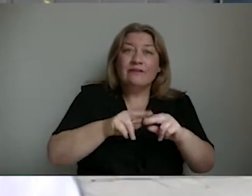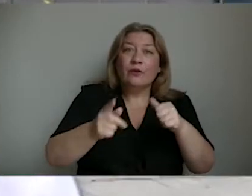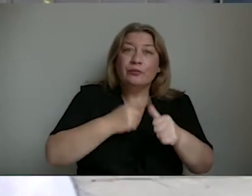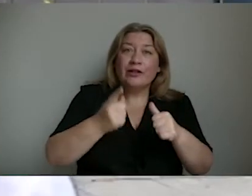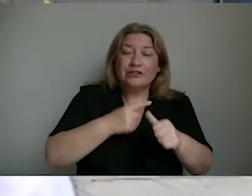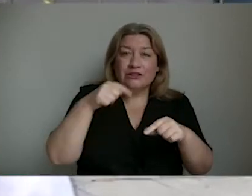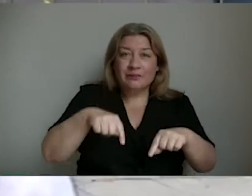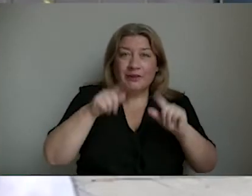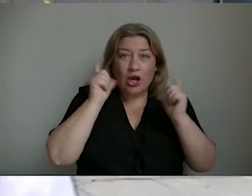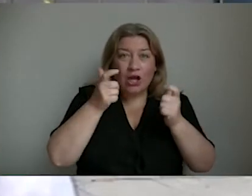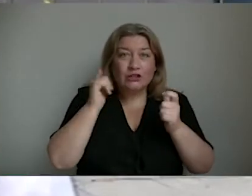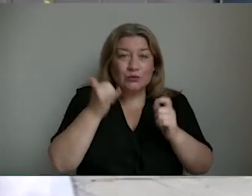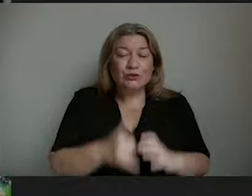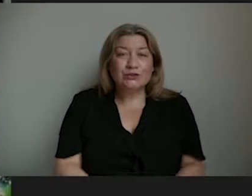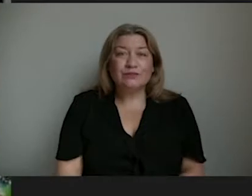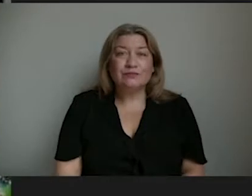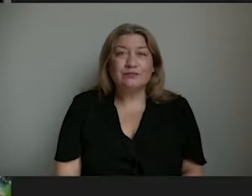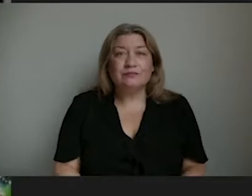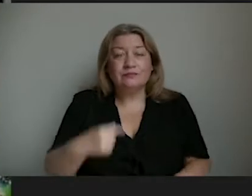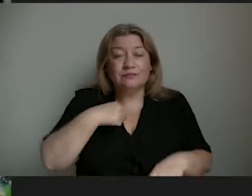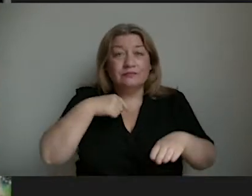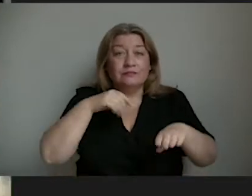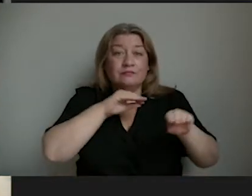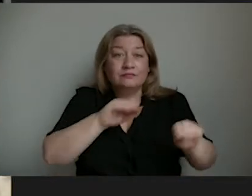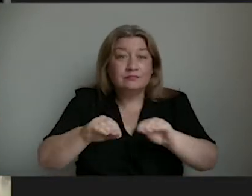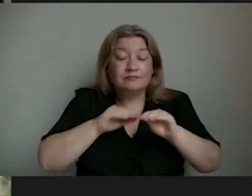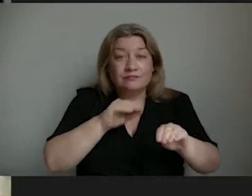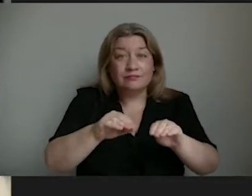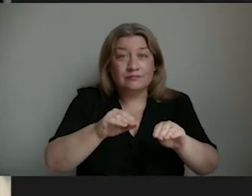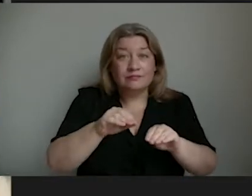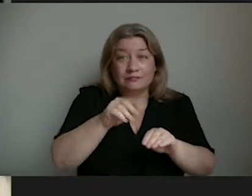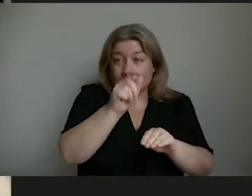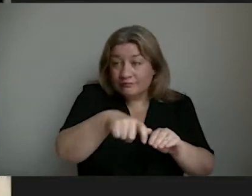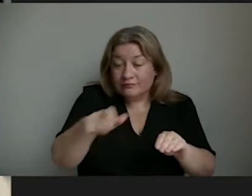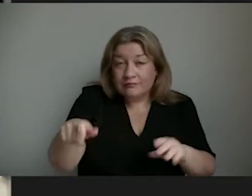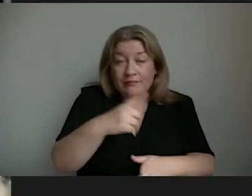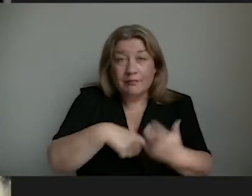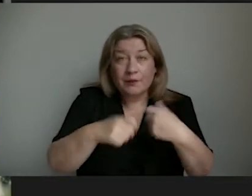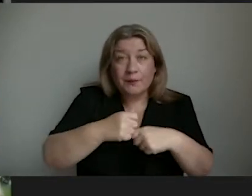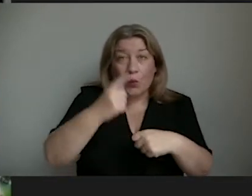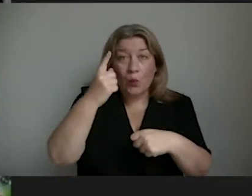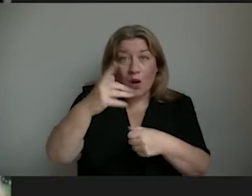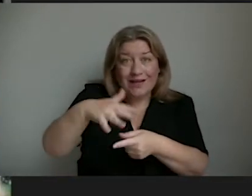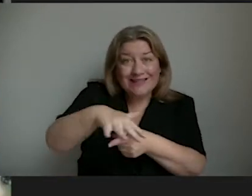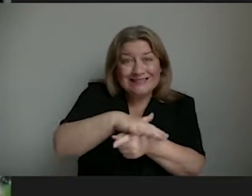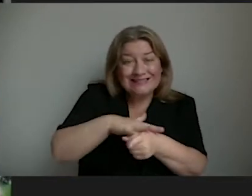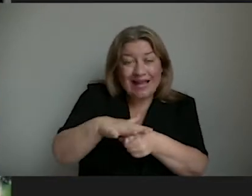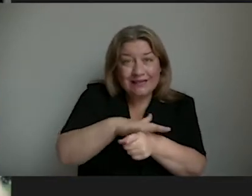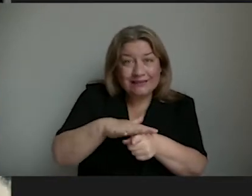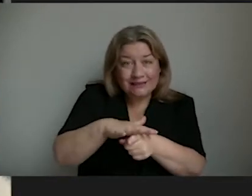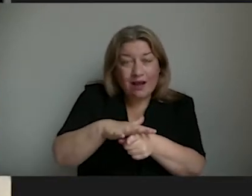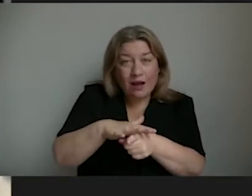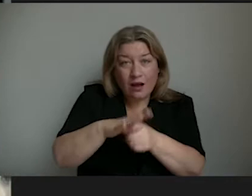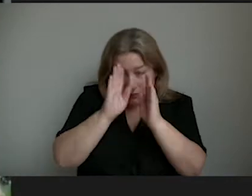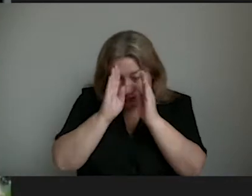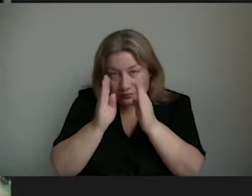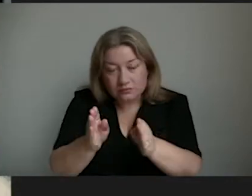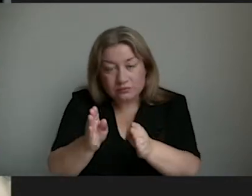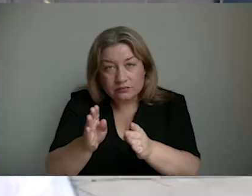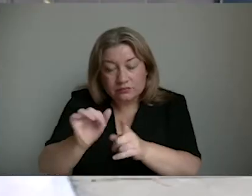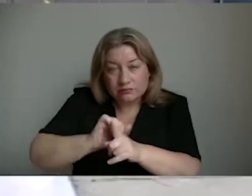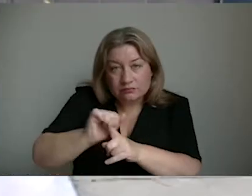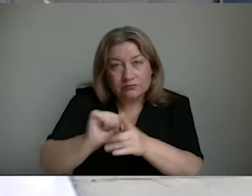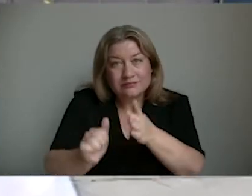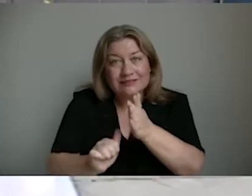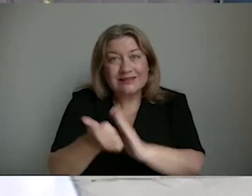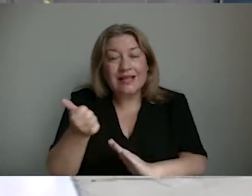team here at Walsall College. It's a program that trains individuals to become skilled within a particular sector area. So